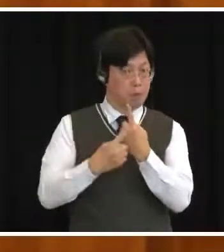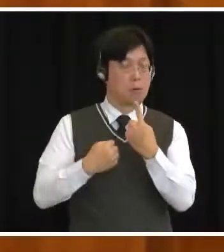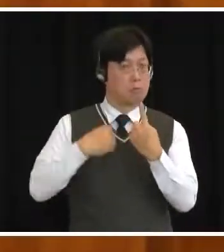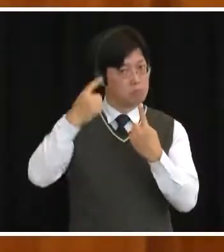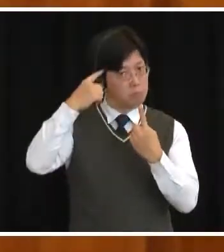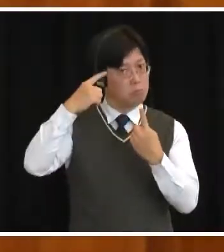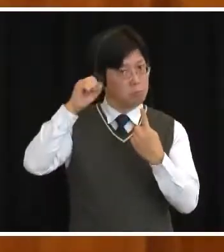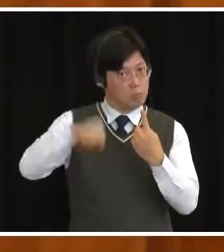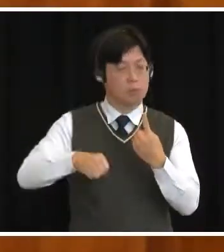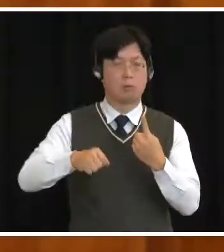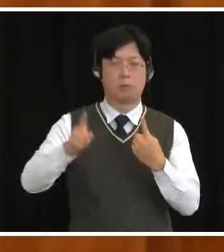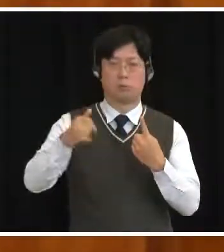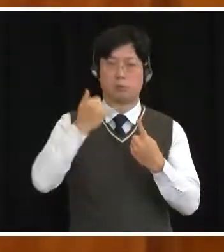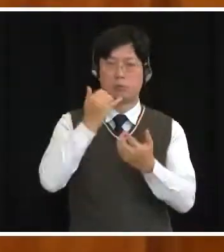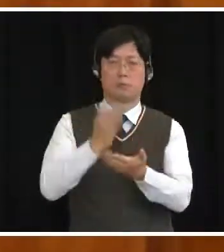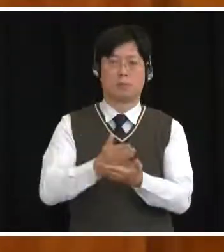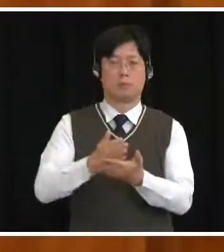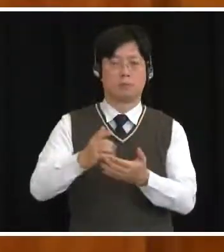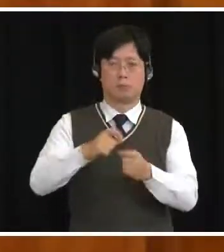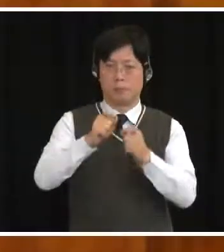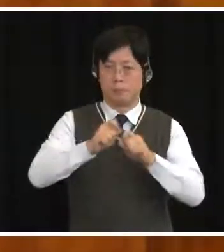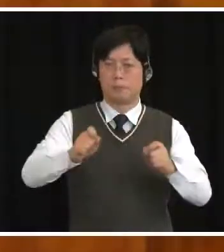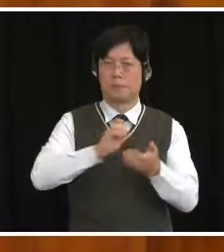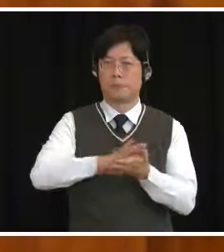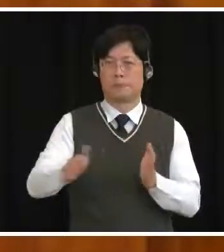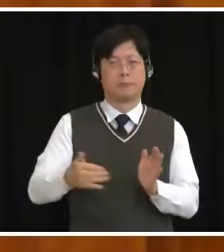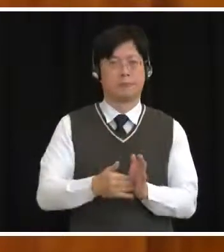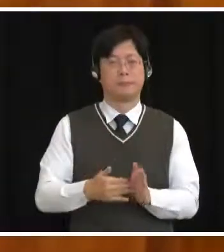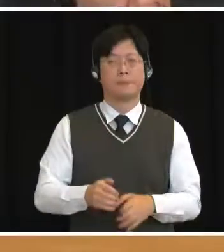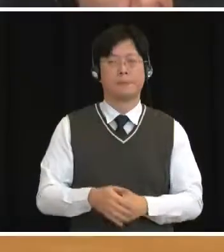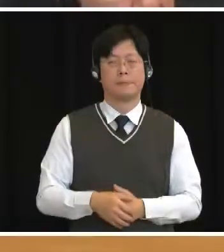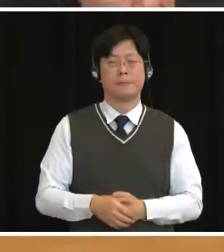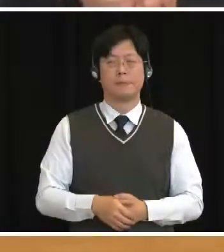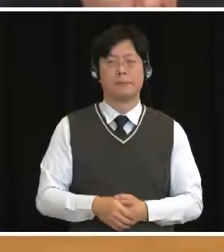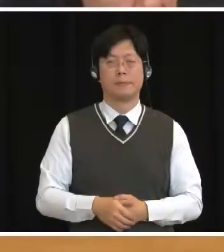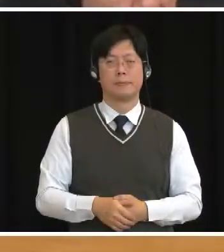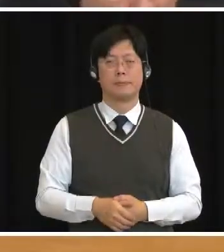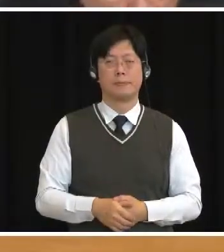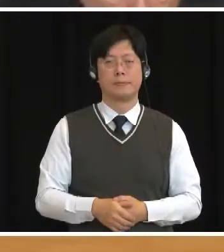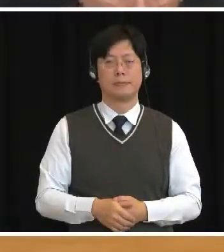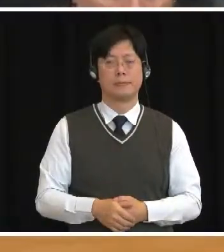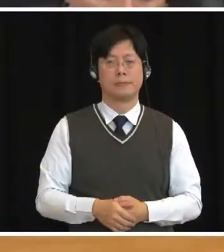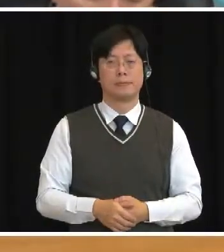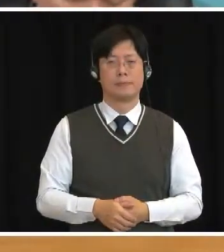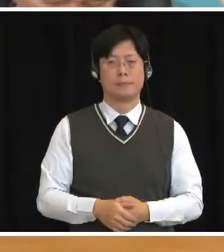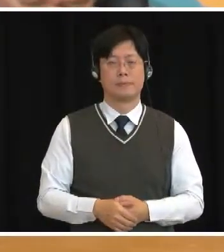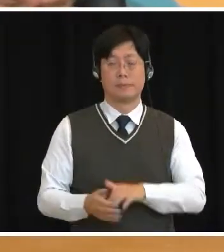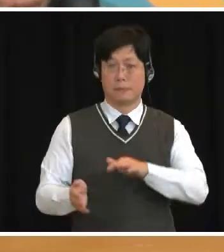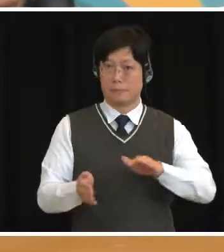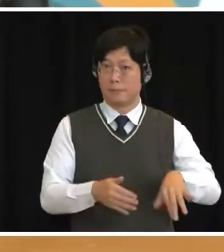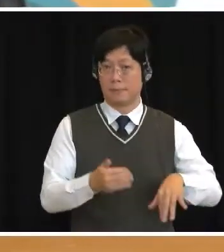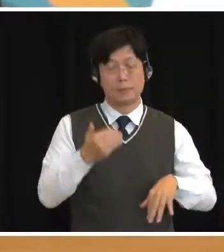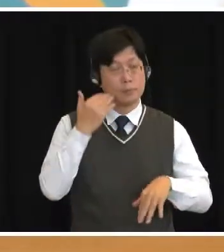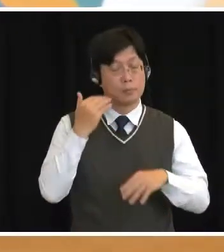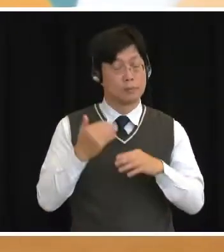take until their actions are satisfactory. Then we will close the case.